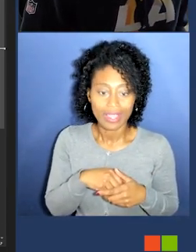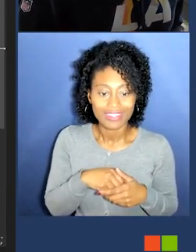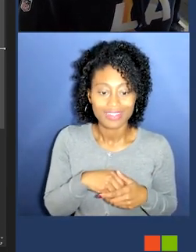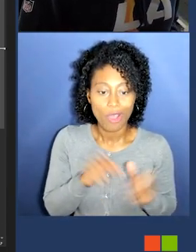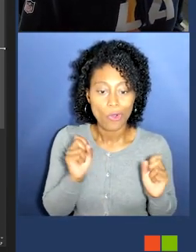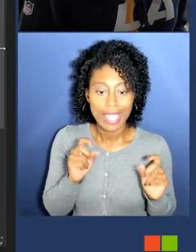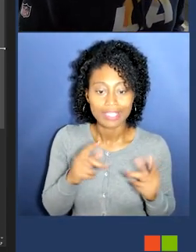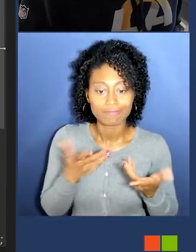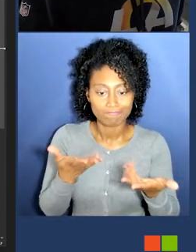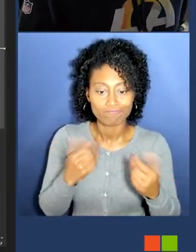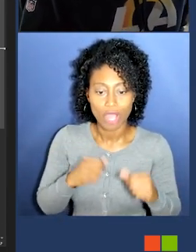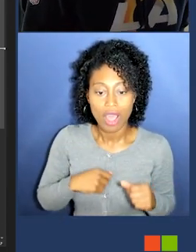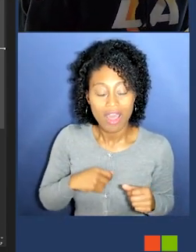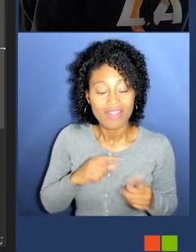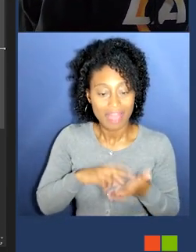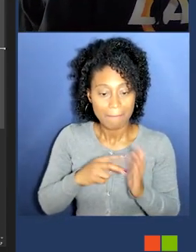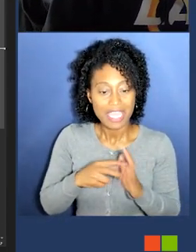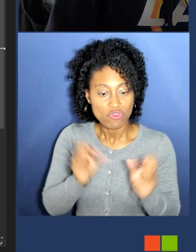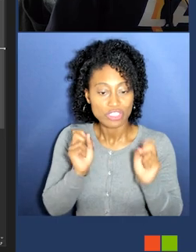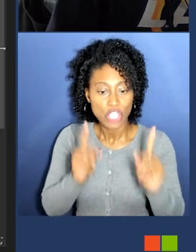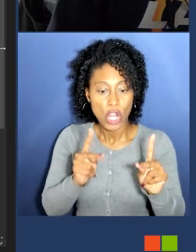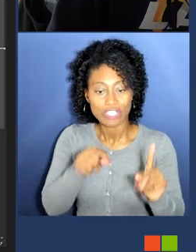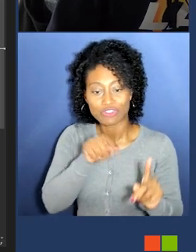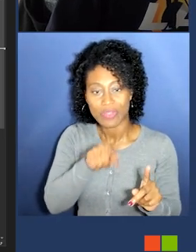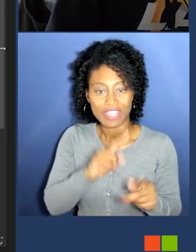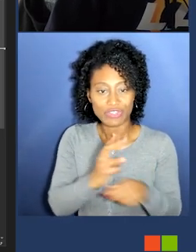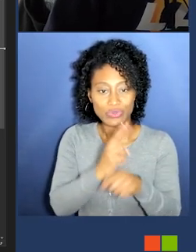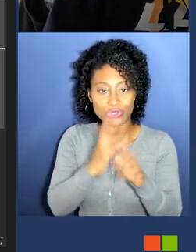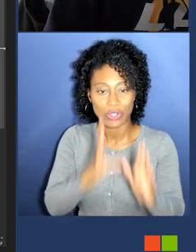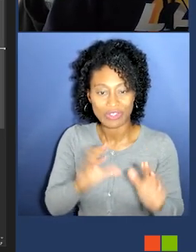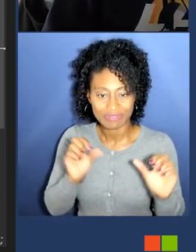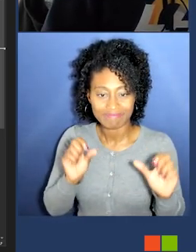basically, then we will return this to the user directly.